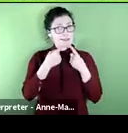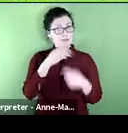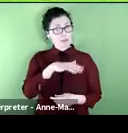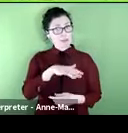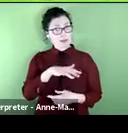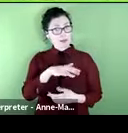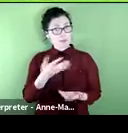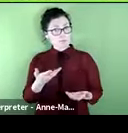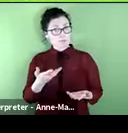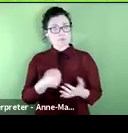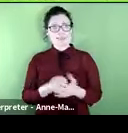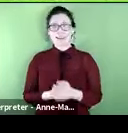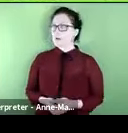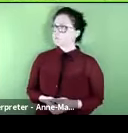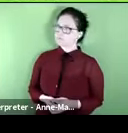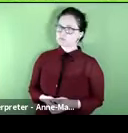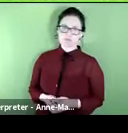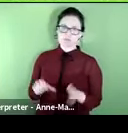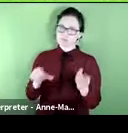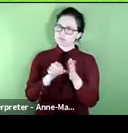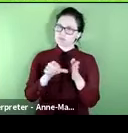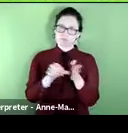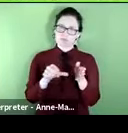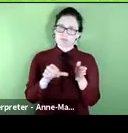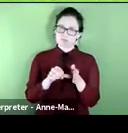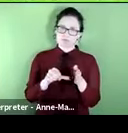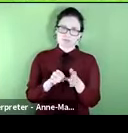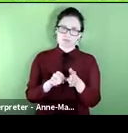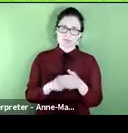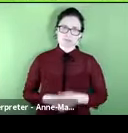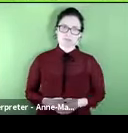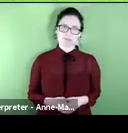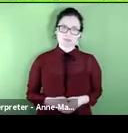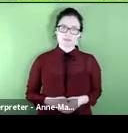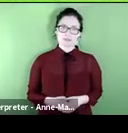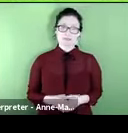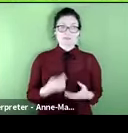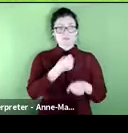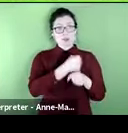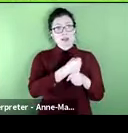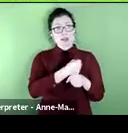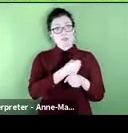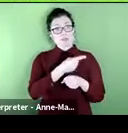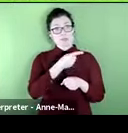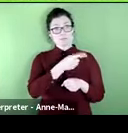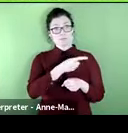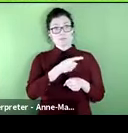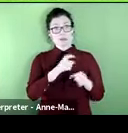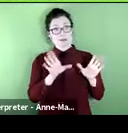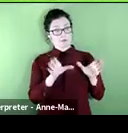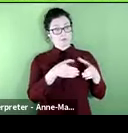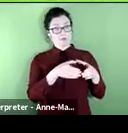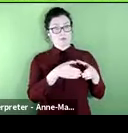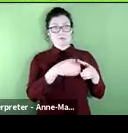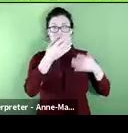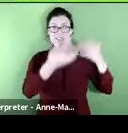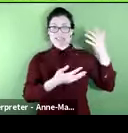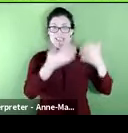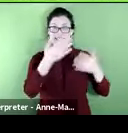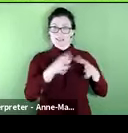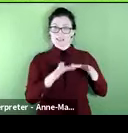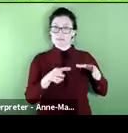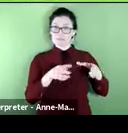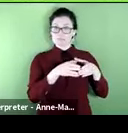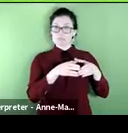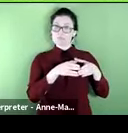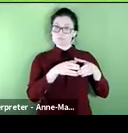It's very difficult because just the government, there is a Bureau of Statistics. They have